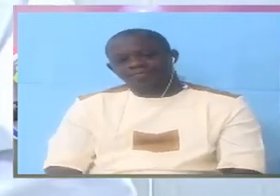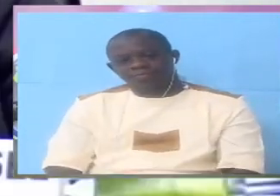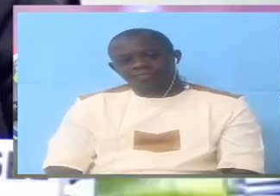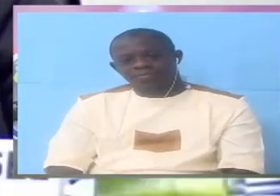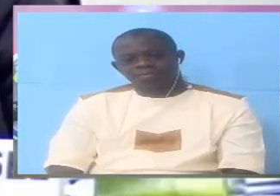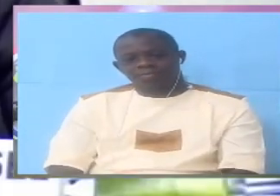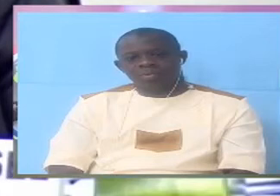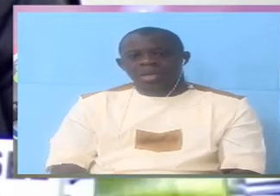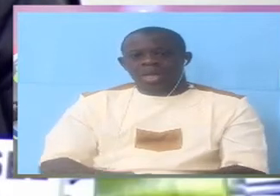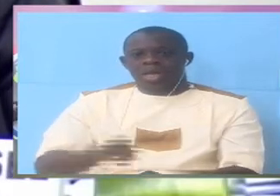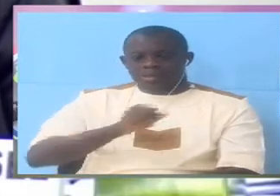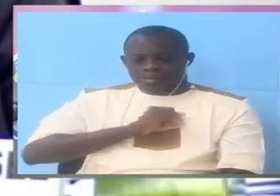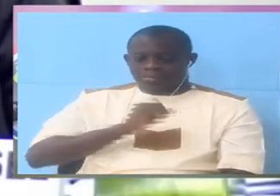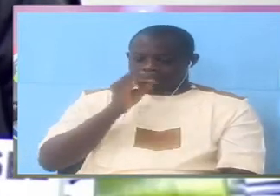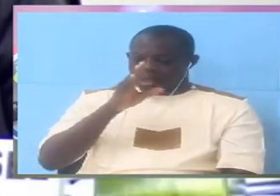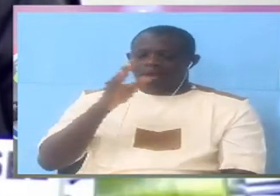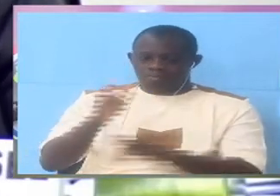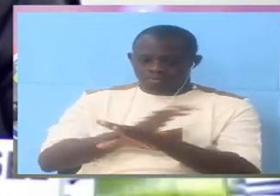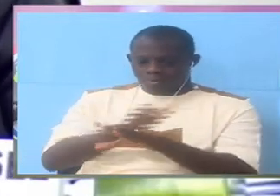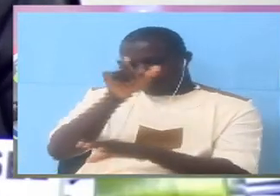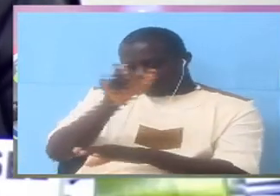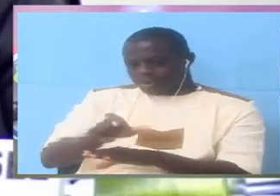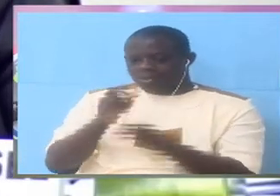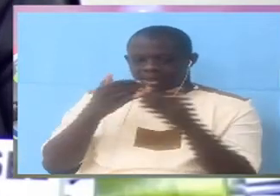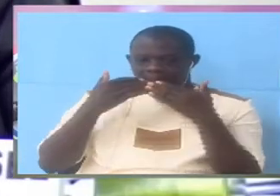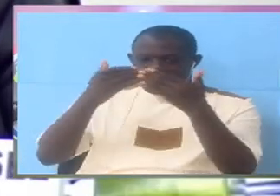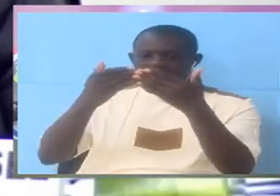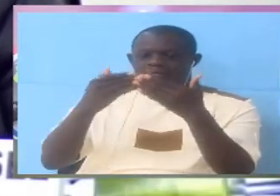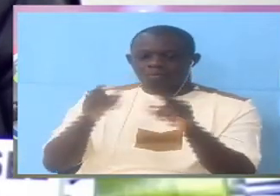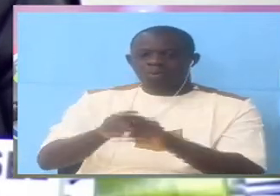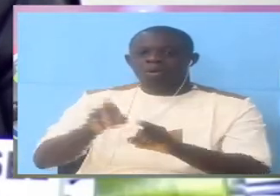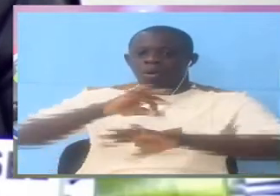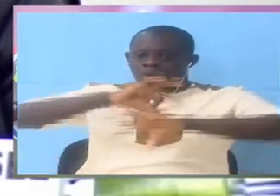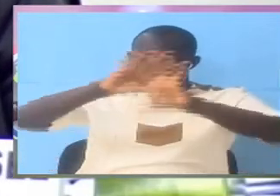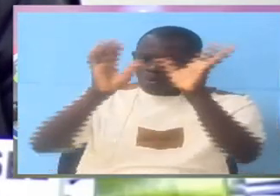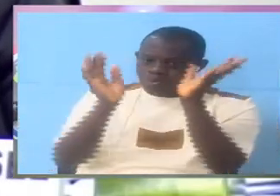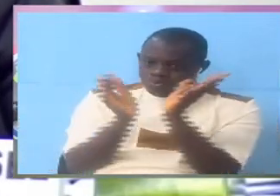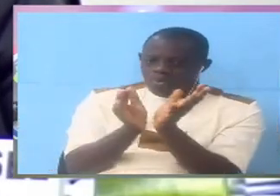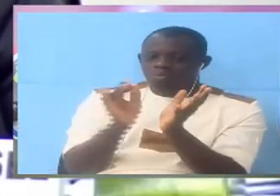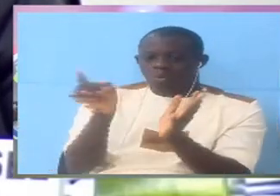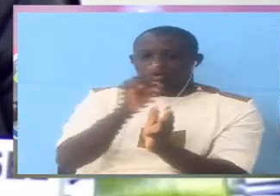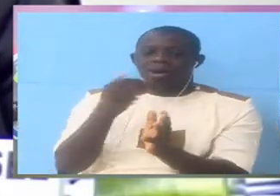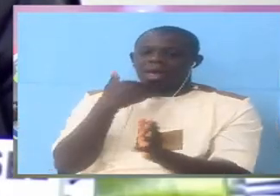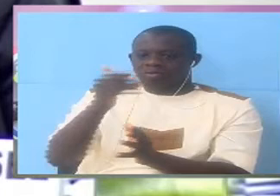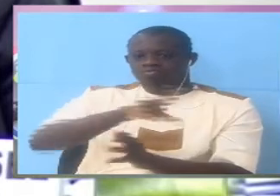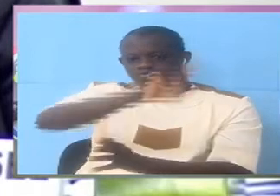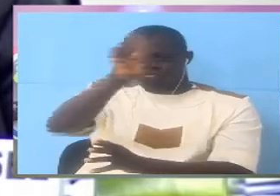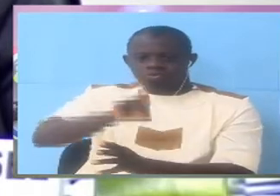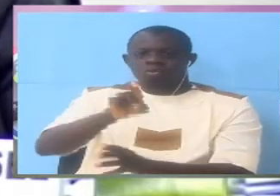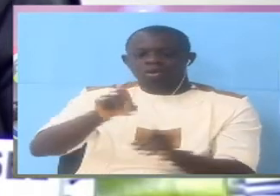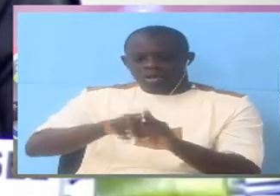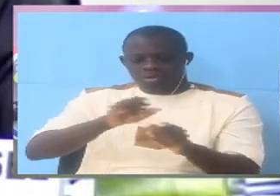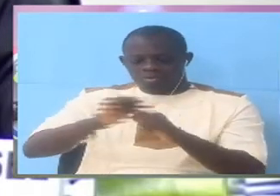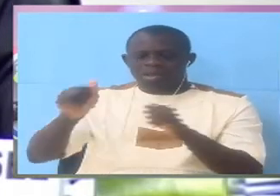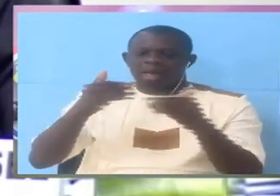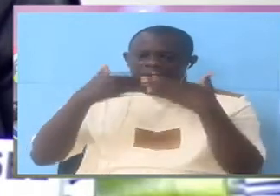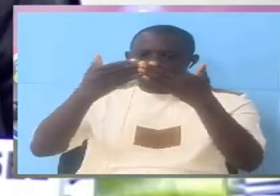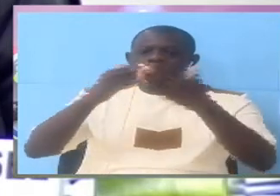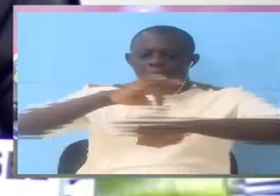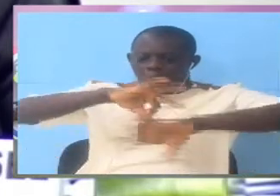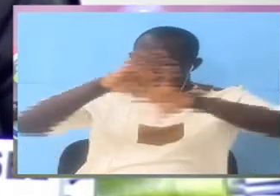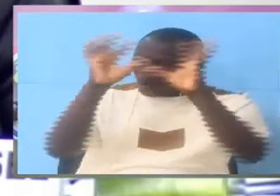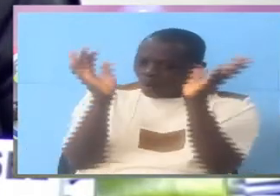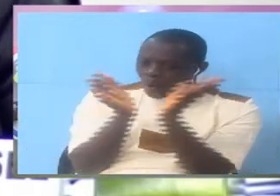And he said he was informed that all he was asked to inform all he discussed with Nur